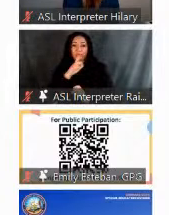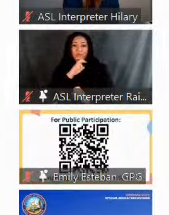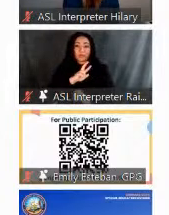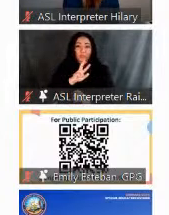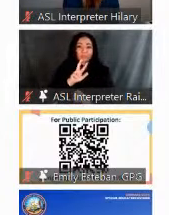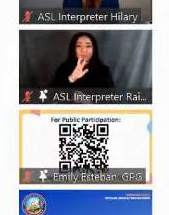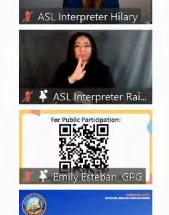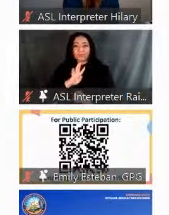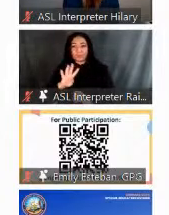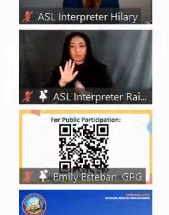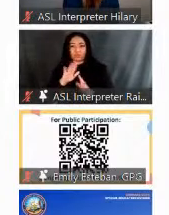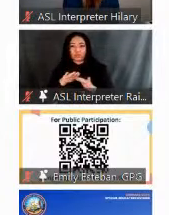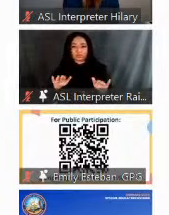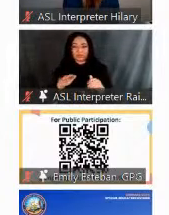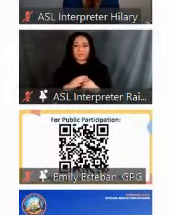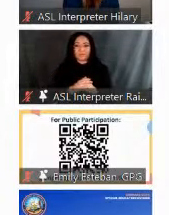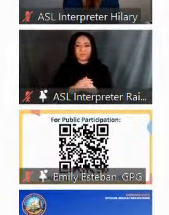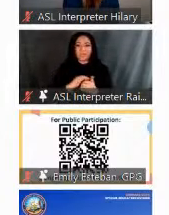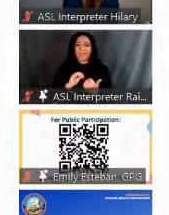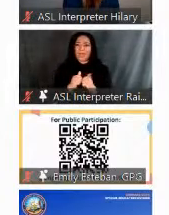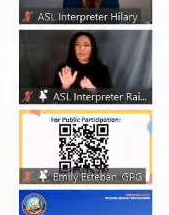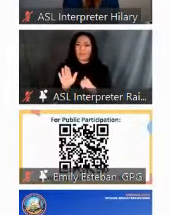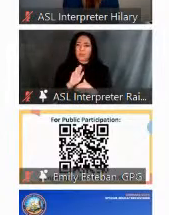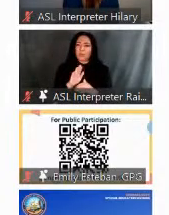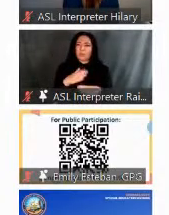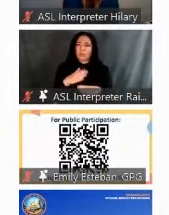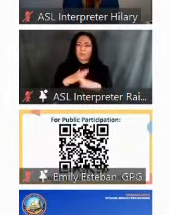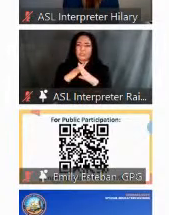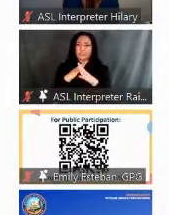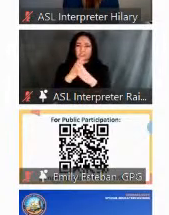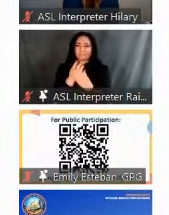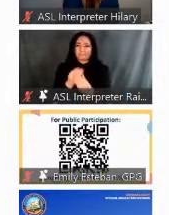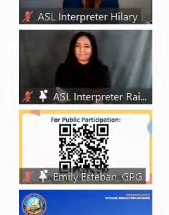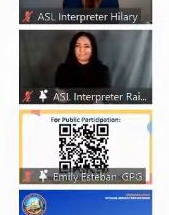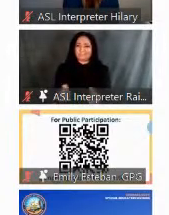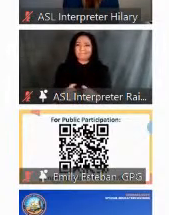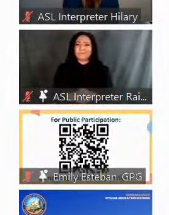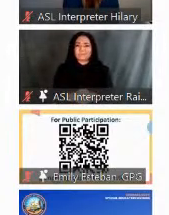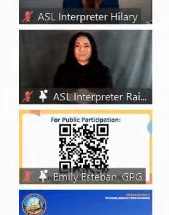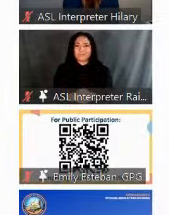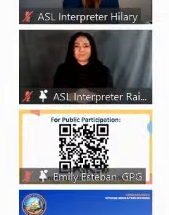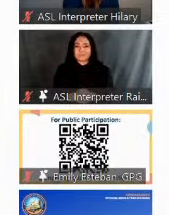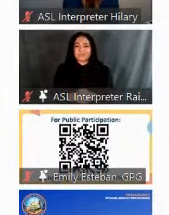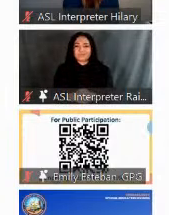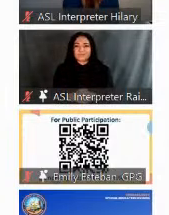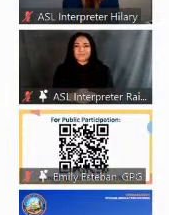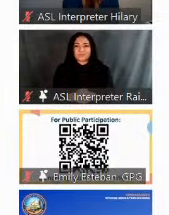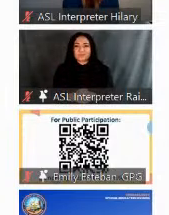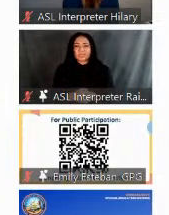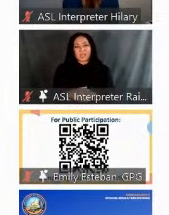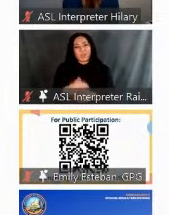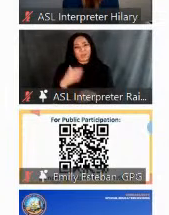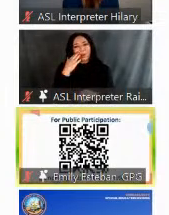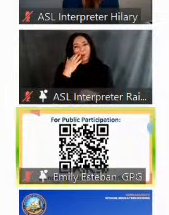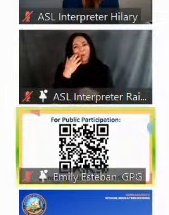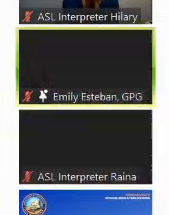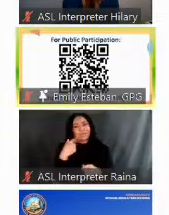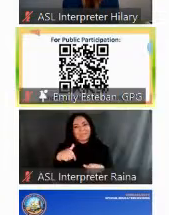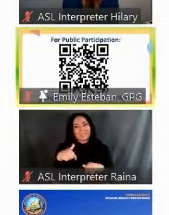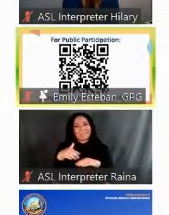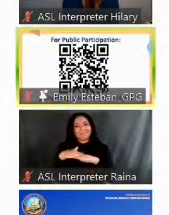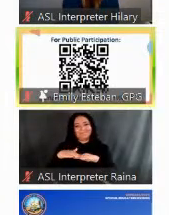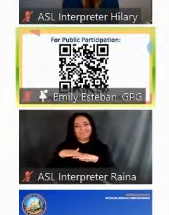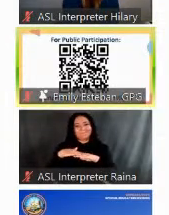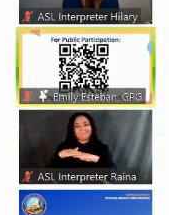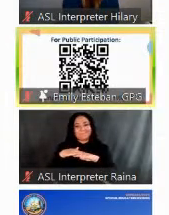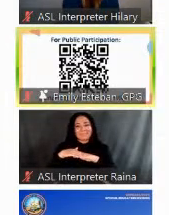these barriers be addressed? We know we will only begin to scratch the surface of these questions today, but